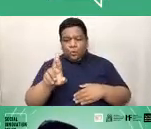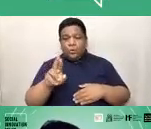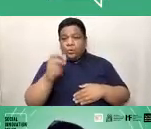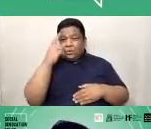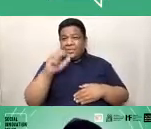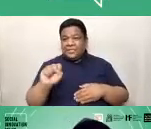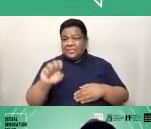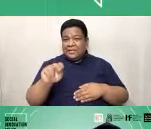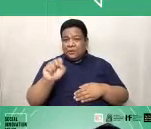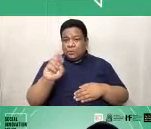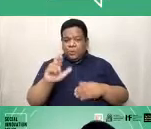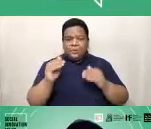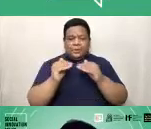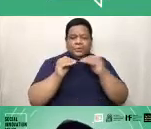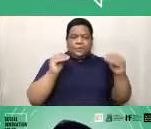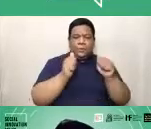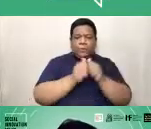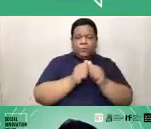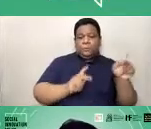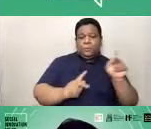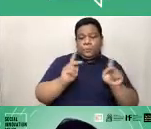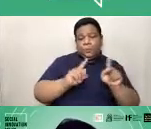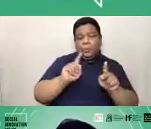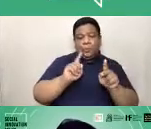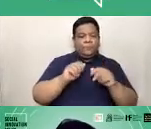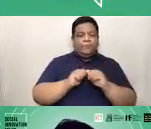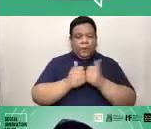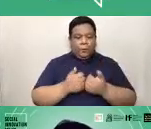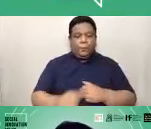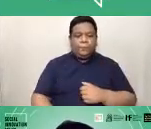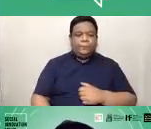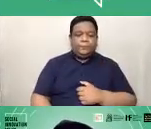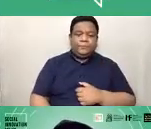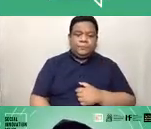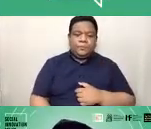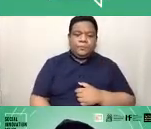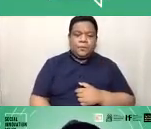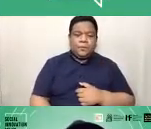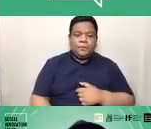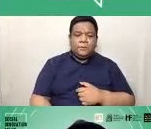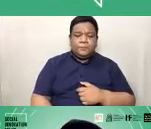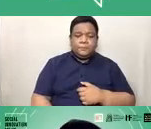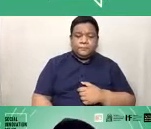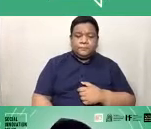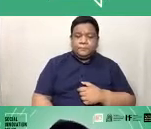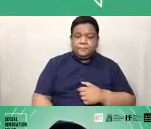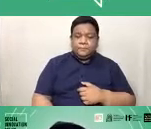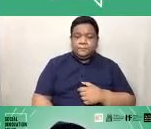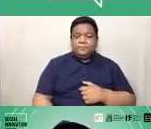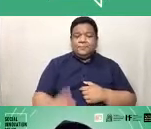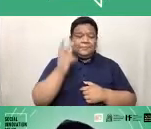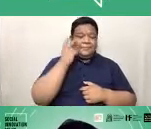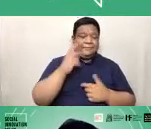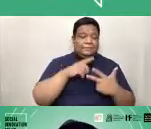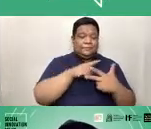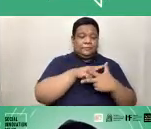have a equivalent in human scale. So that's a way to frame it. So these 3, light sensors, which can detect